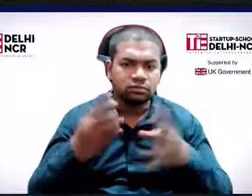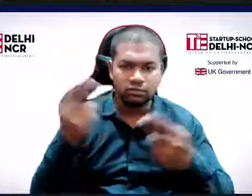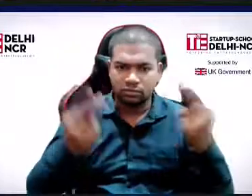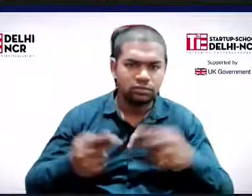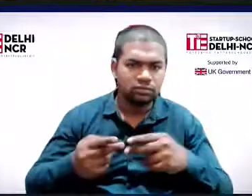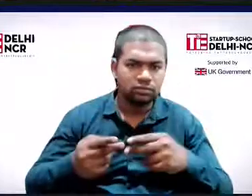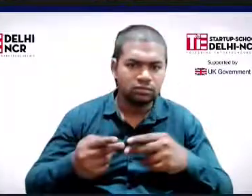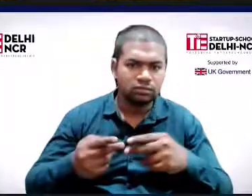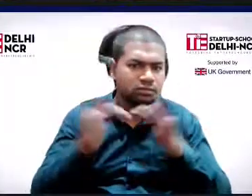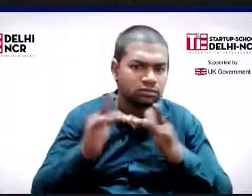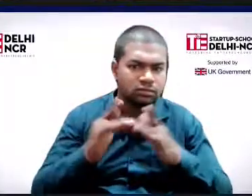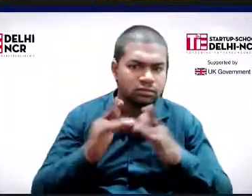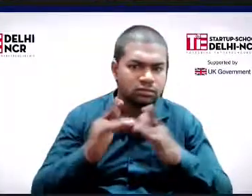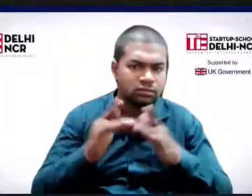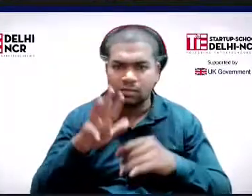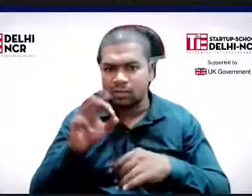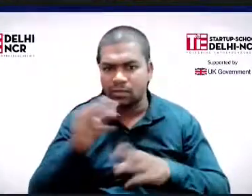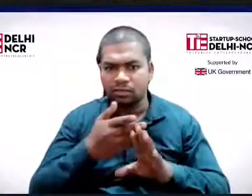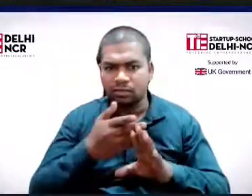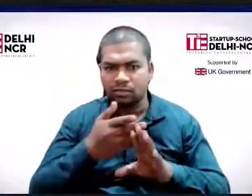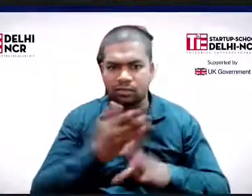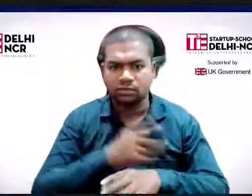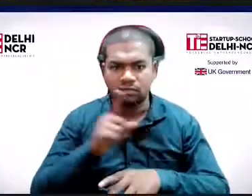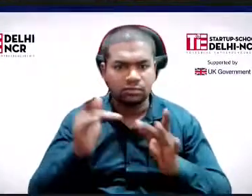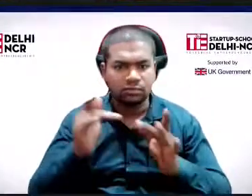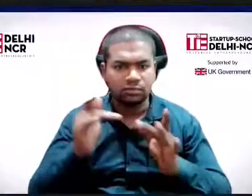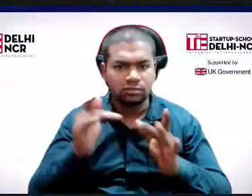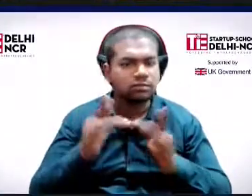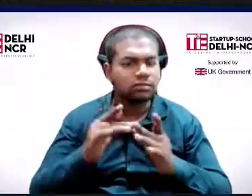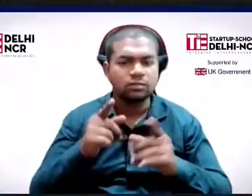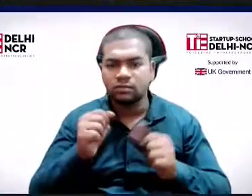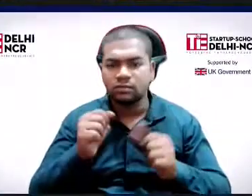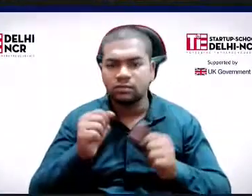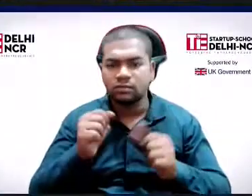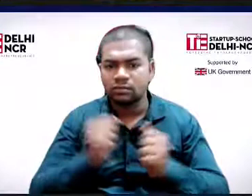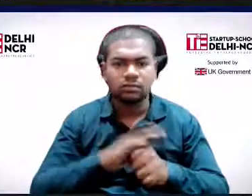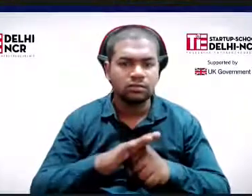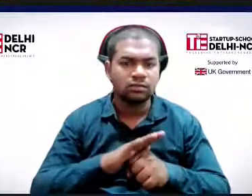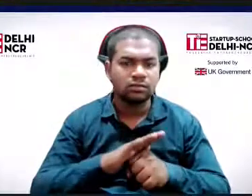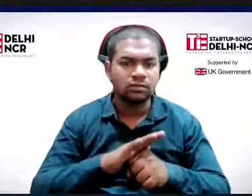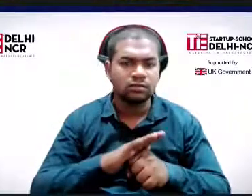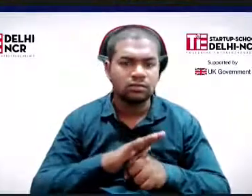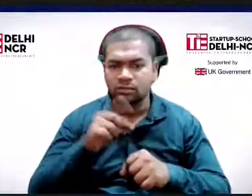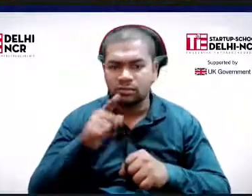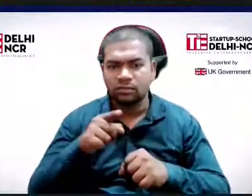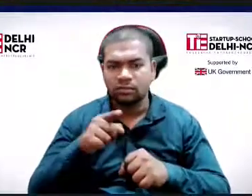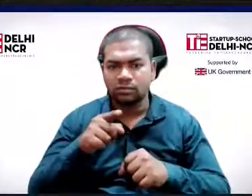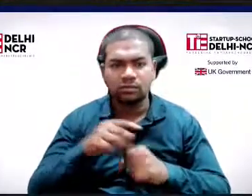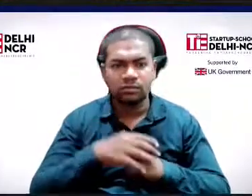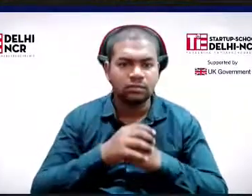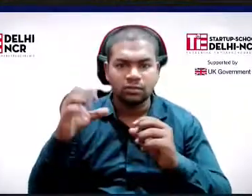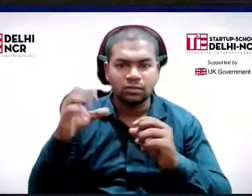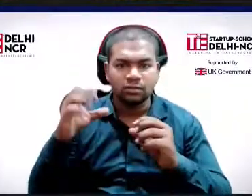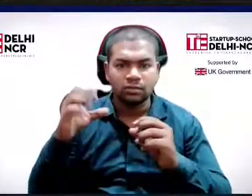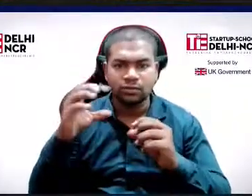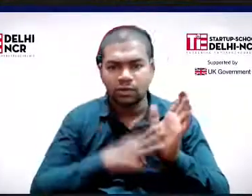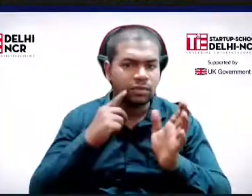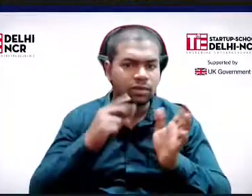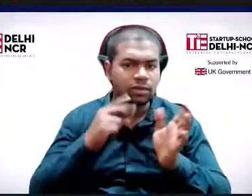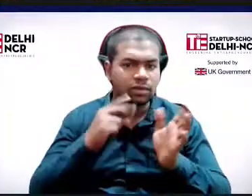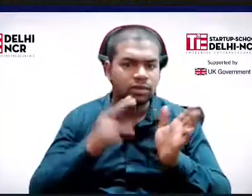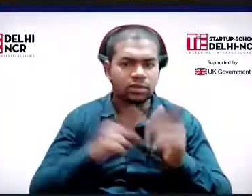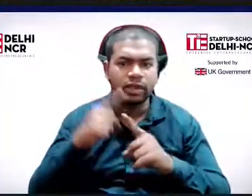websites in the mid-90s. And one of the websites I was busy with was Tintin, the comic book series.